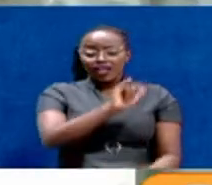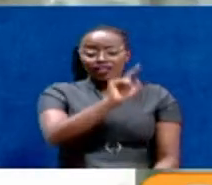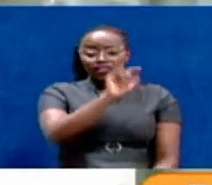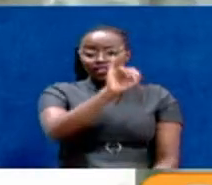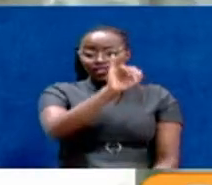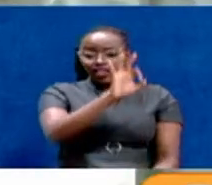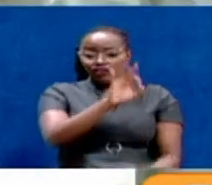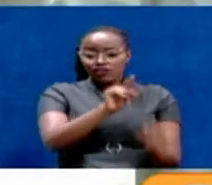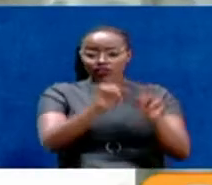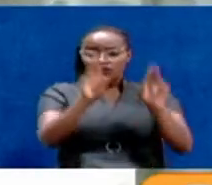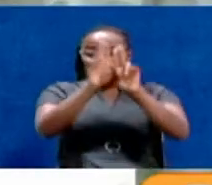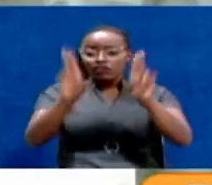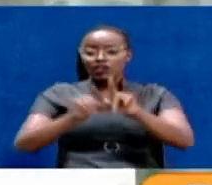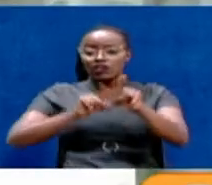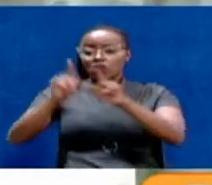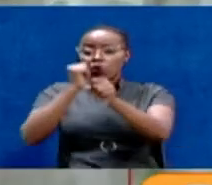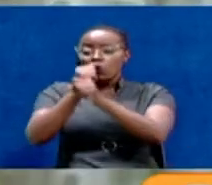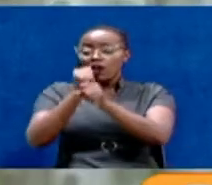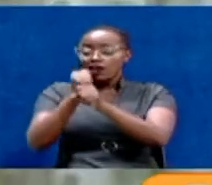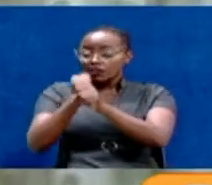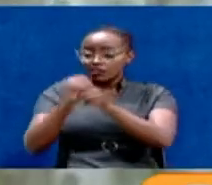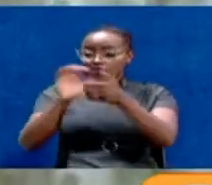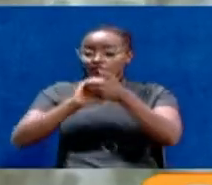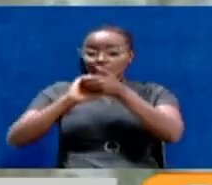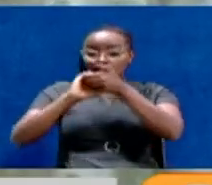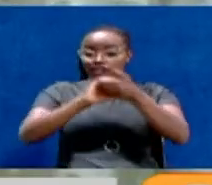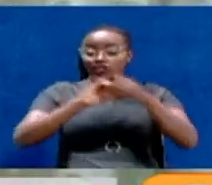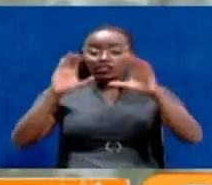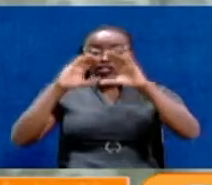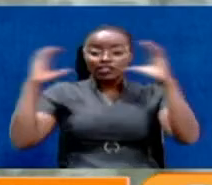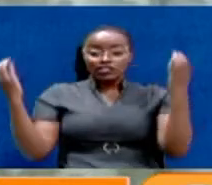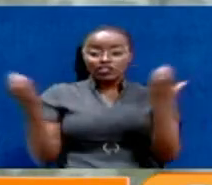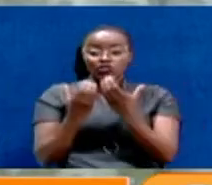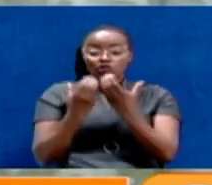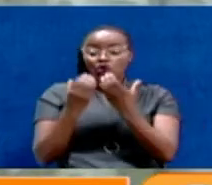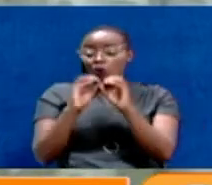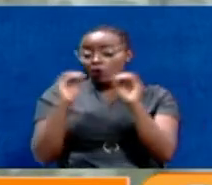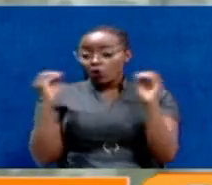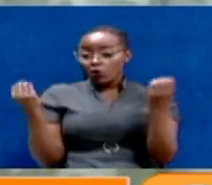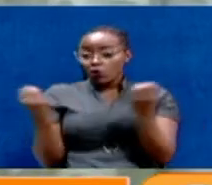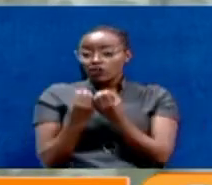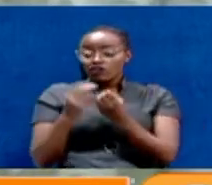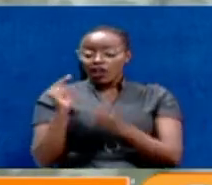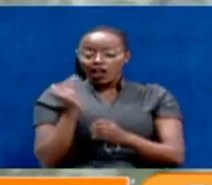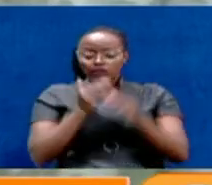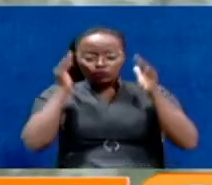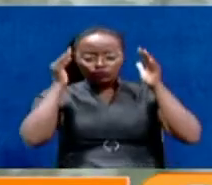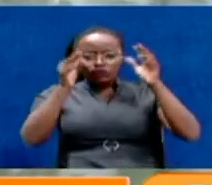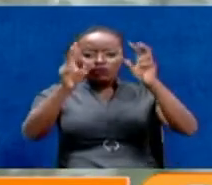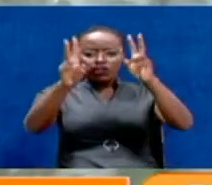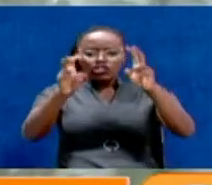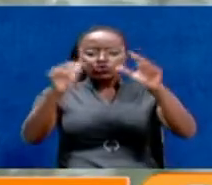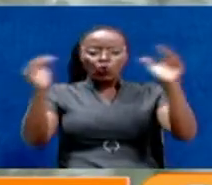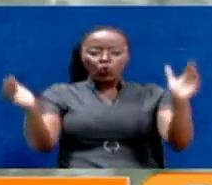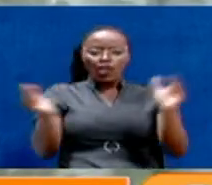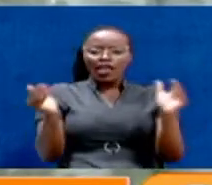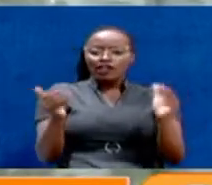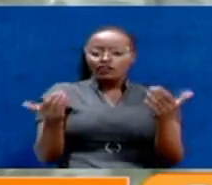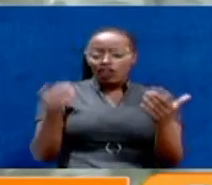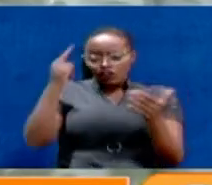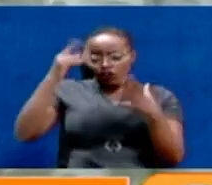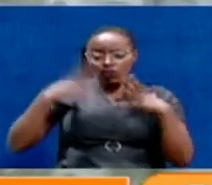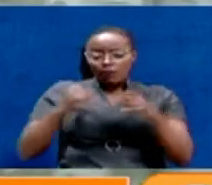is International Transport Workers Federation. It's a global organization which we look at the issues of welfare for